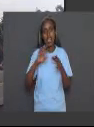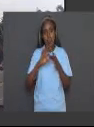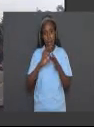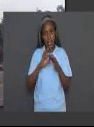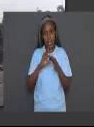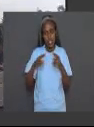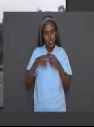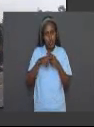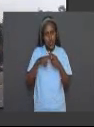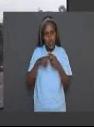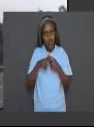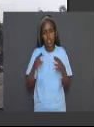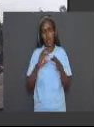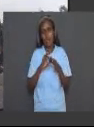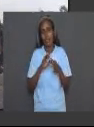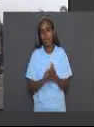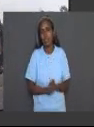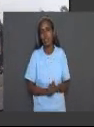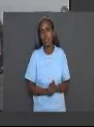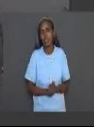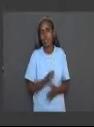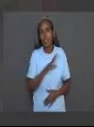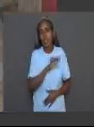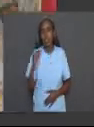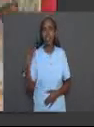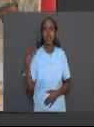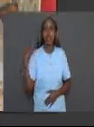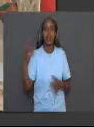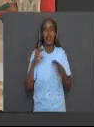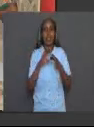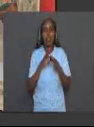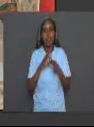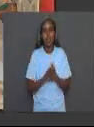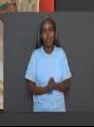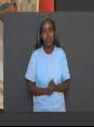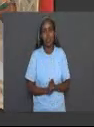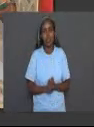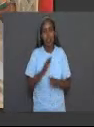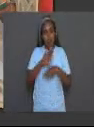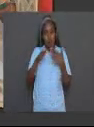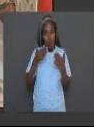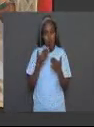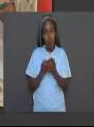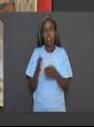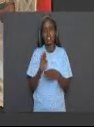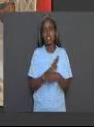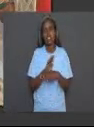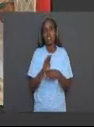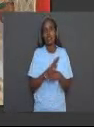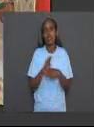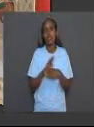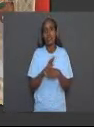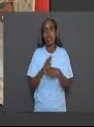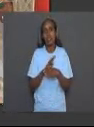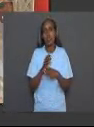insurance companies, and private companies are all in the business of